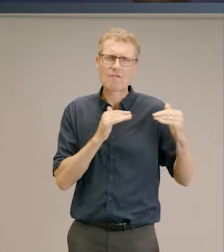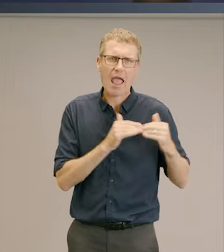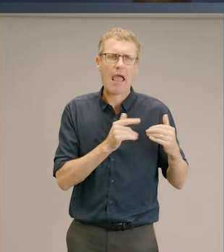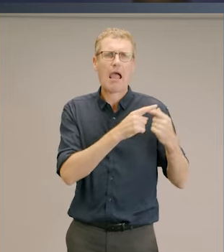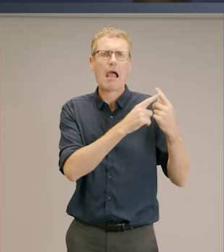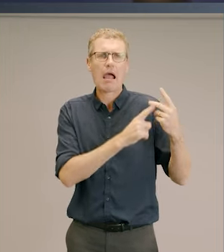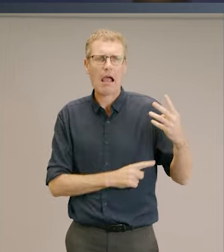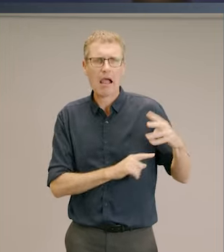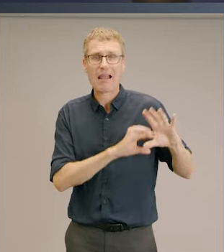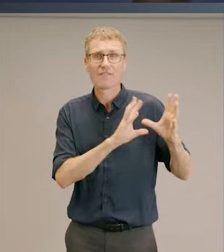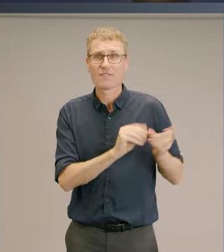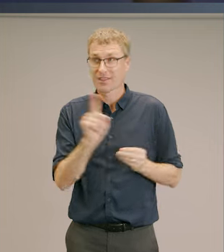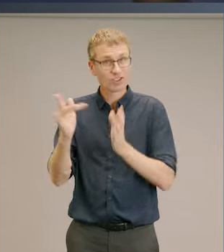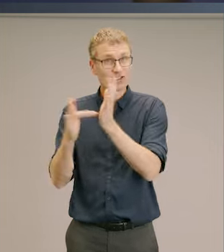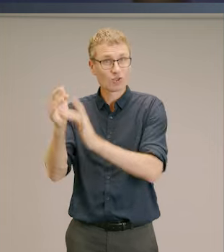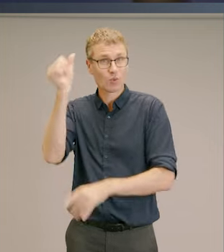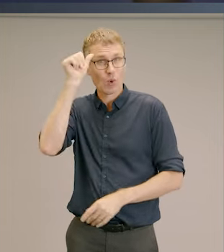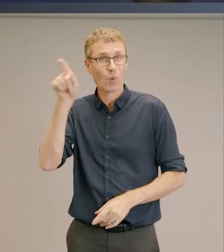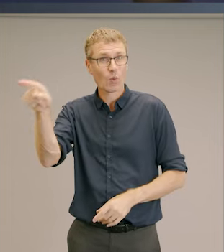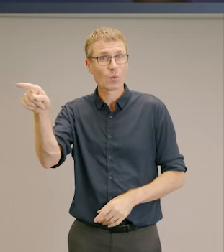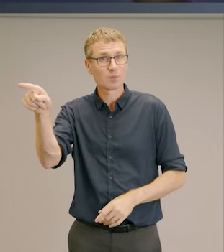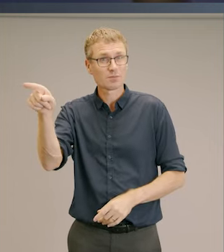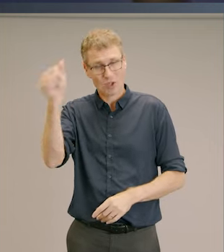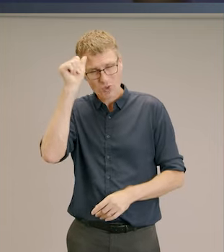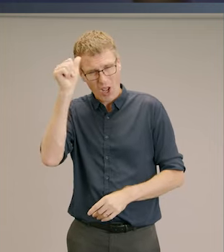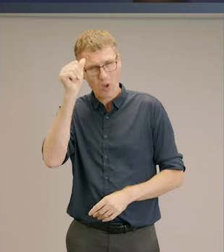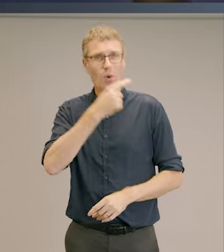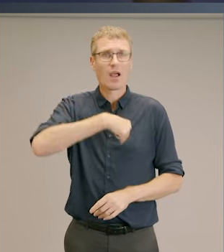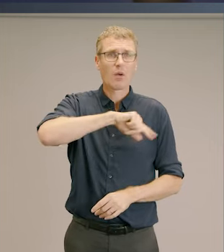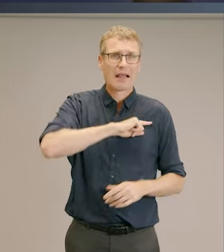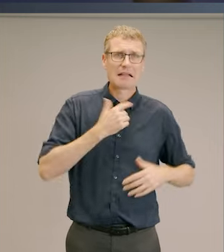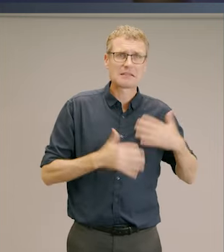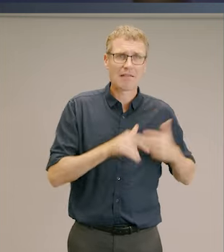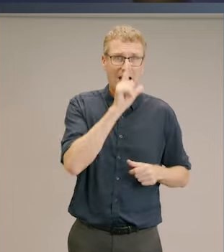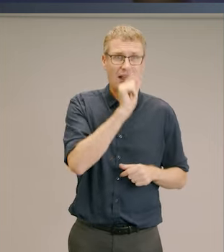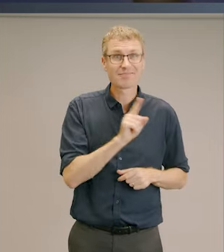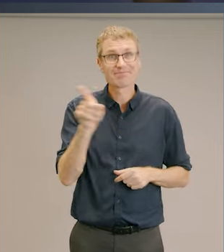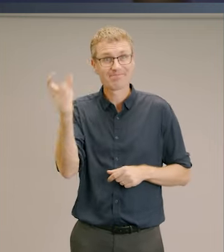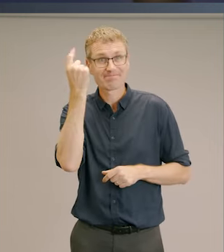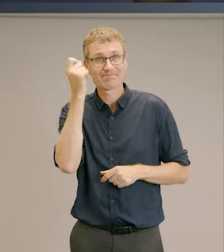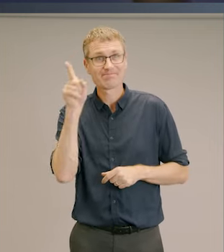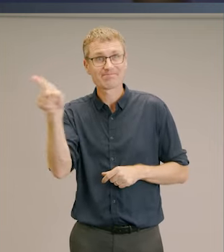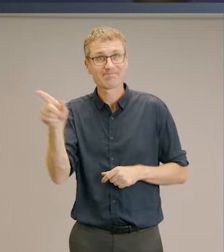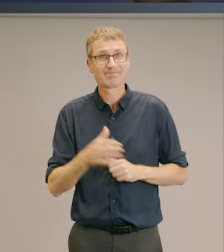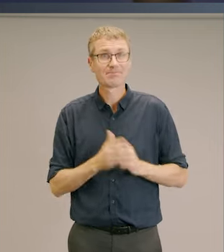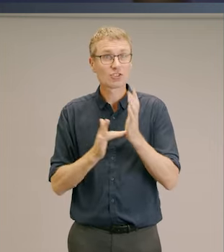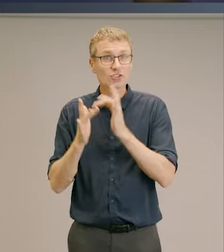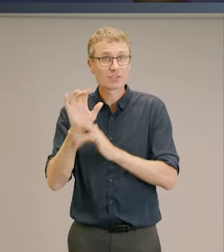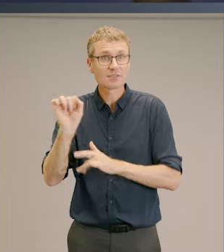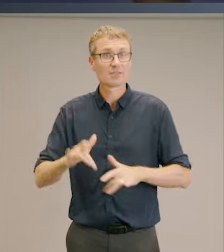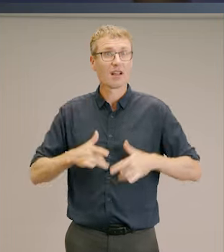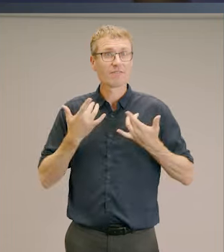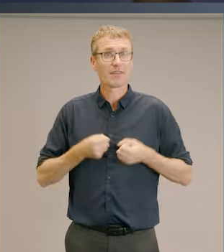betrayal that we sometimes face. He knows the unfairness of our world and the way of suffering.